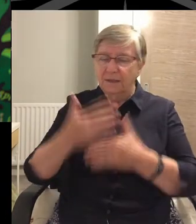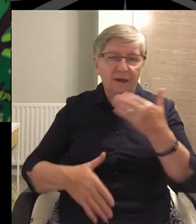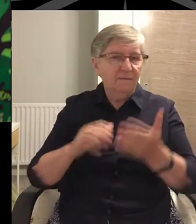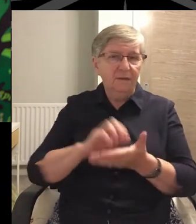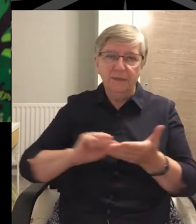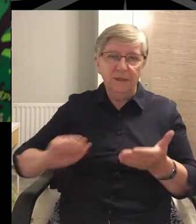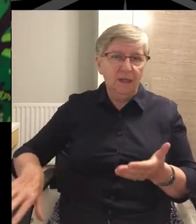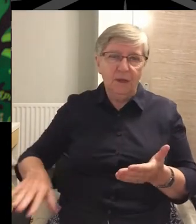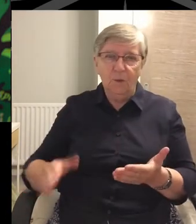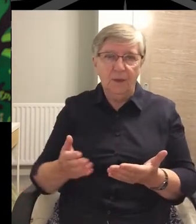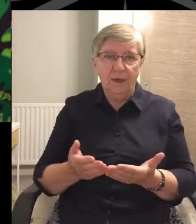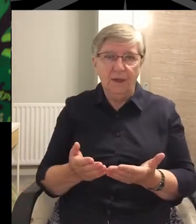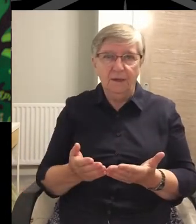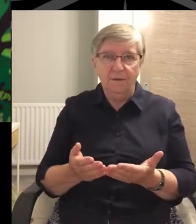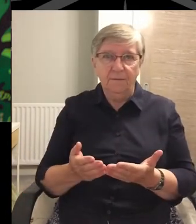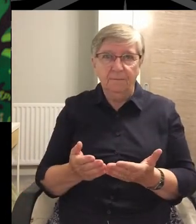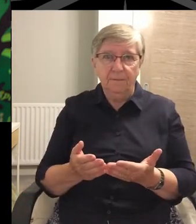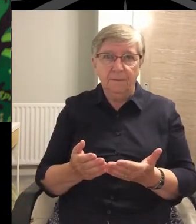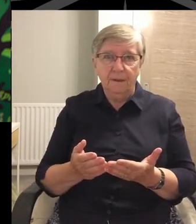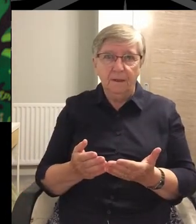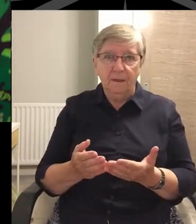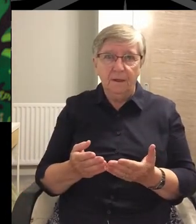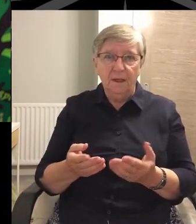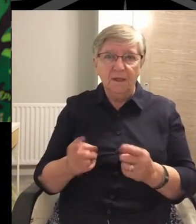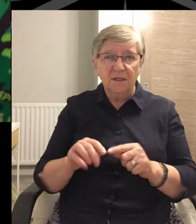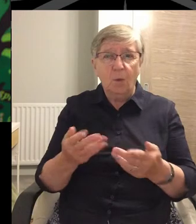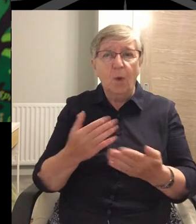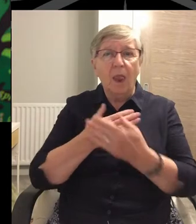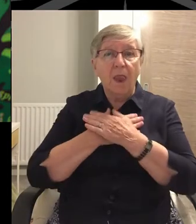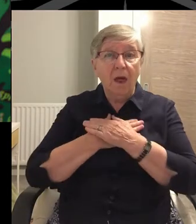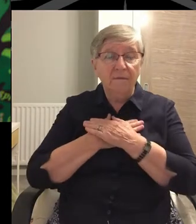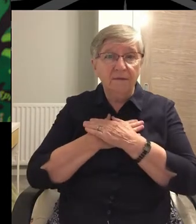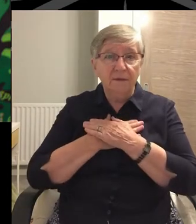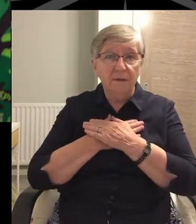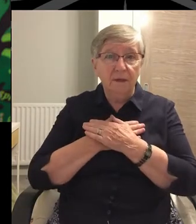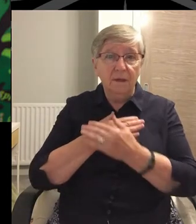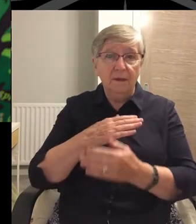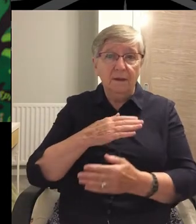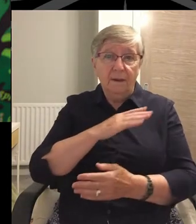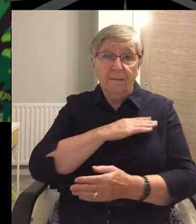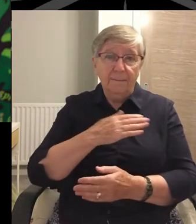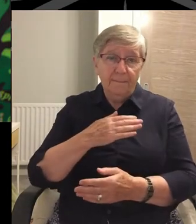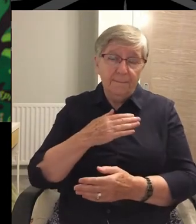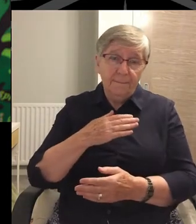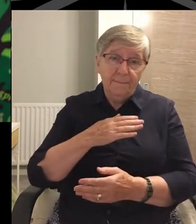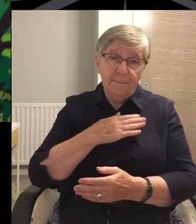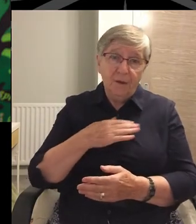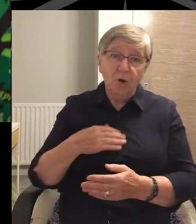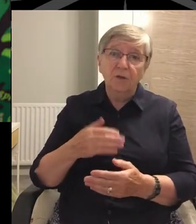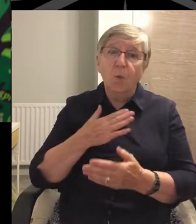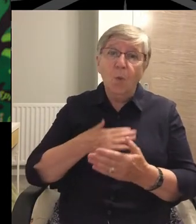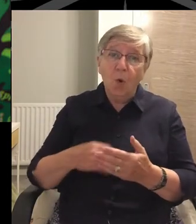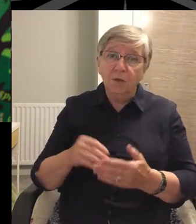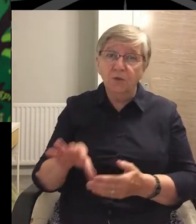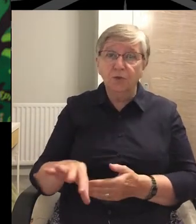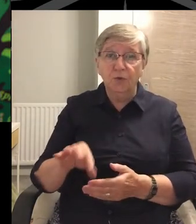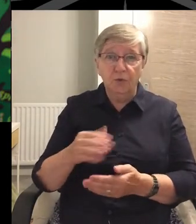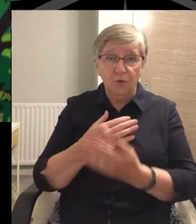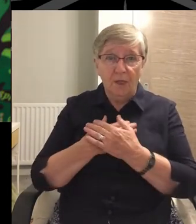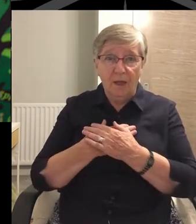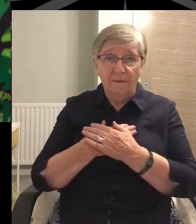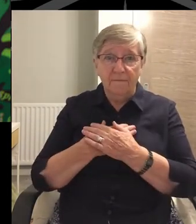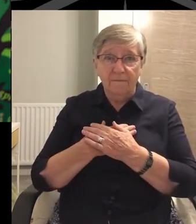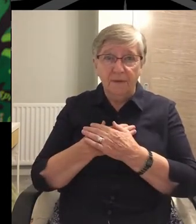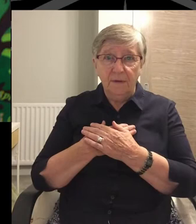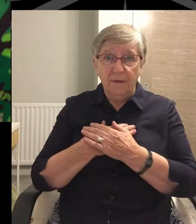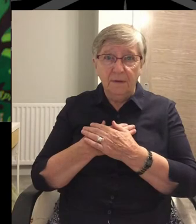then that can never be taken away. Someone loves because they're committed to loving. Someone loves because they choose to love.